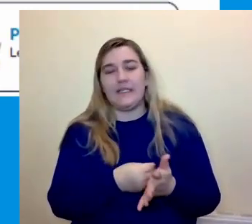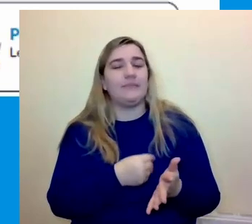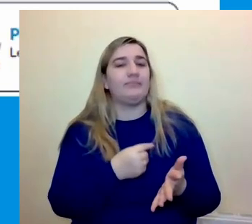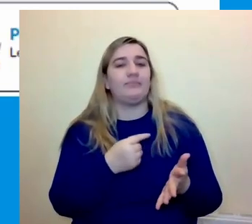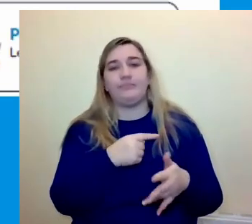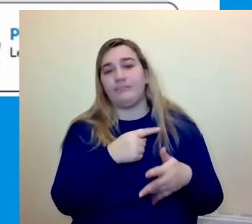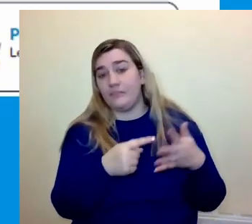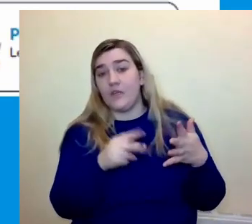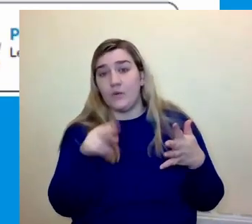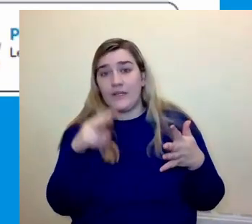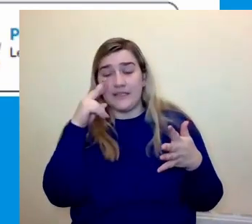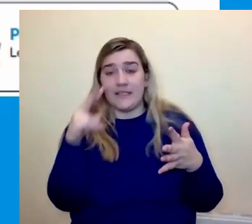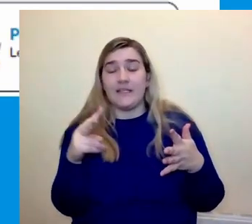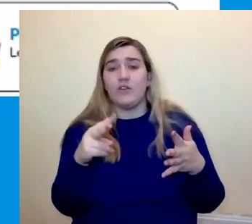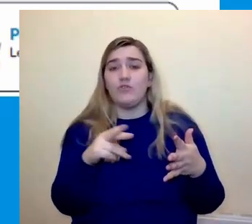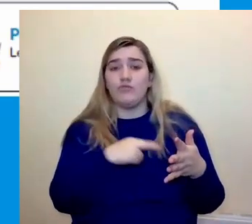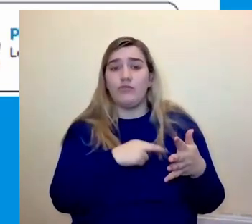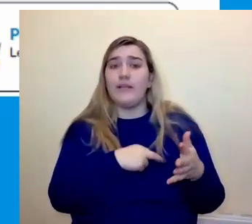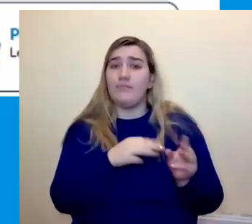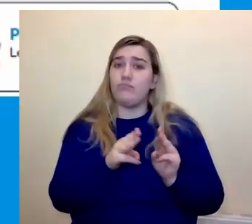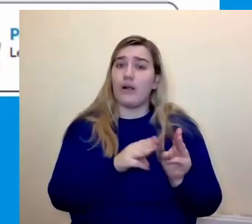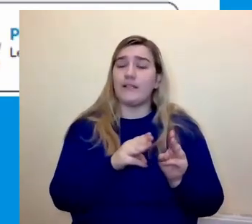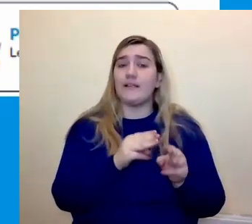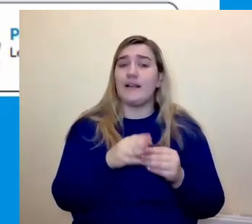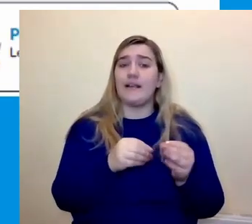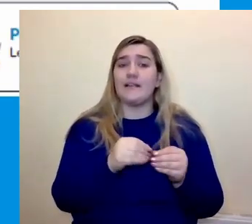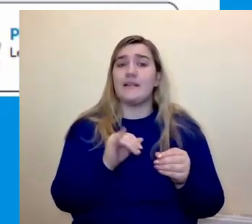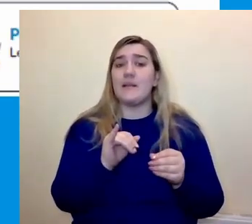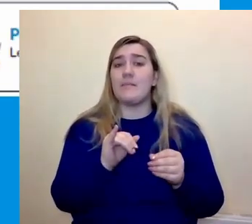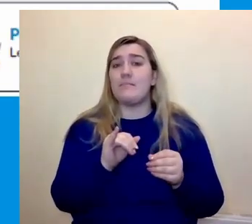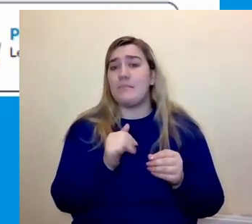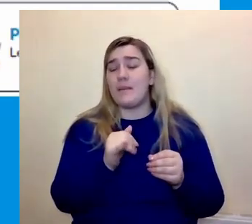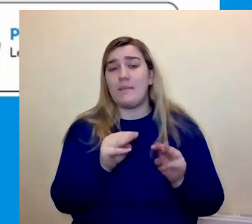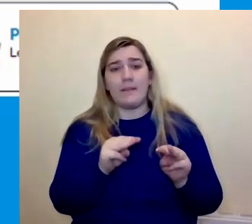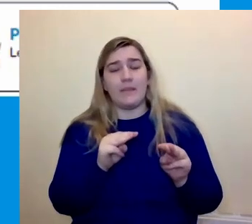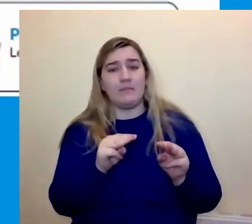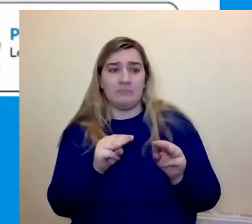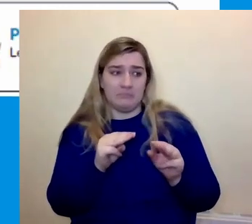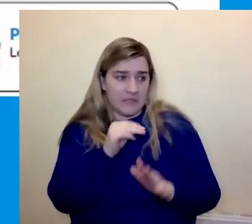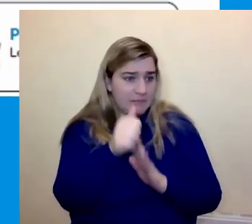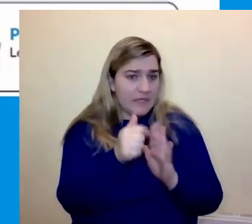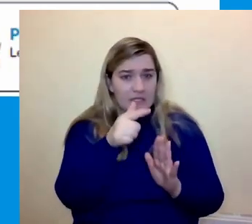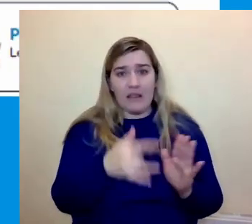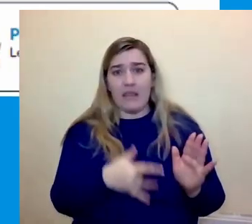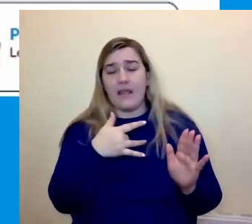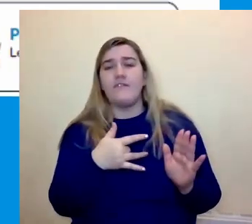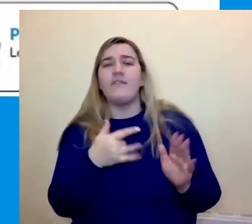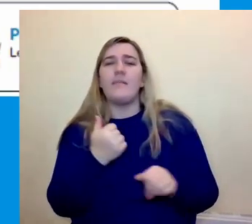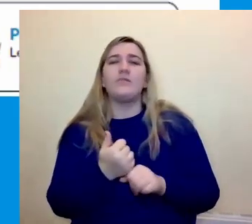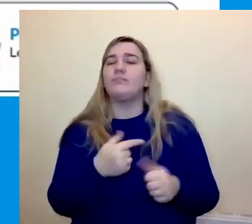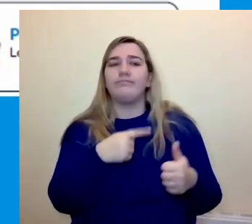see there's some real practical things that people may encounter in their lives. Under personal welfare, maybe where to